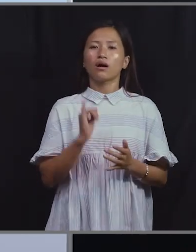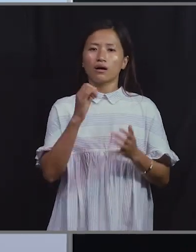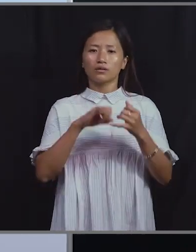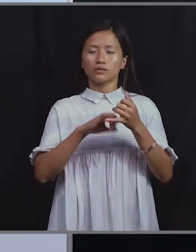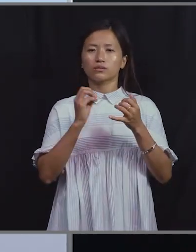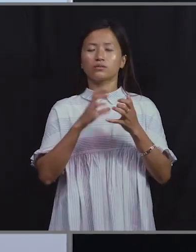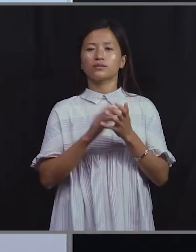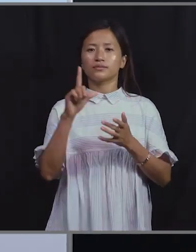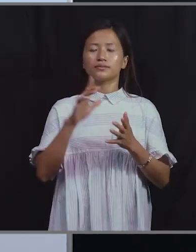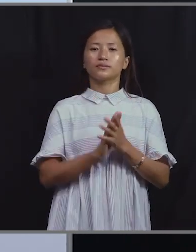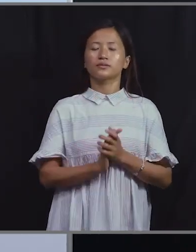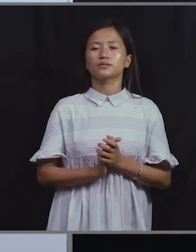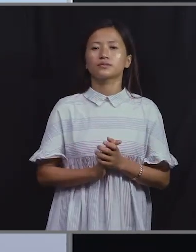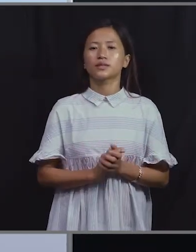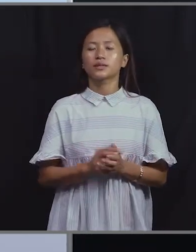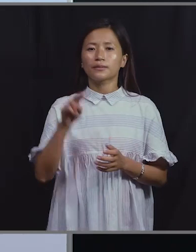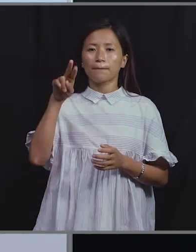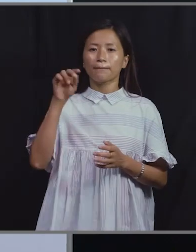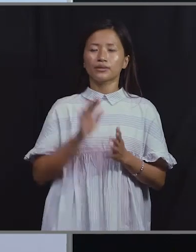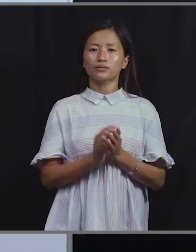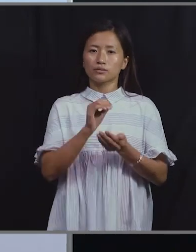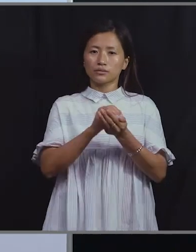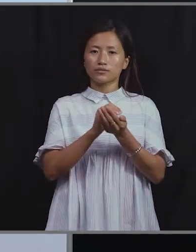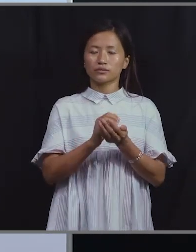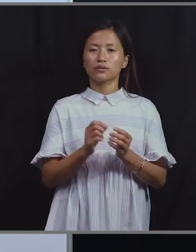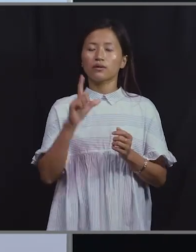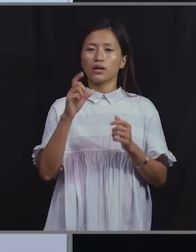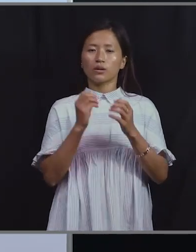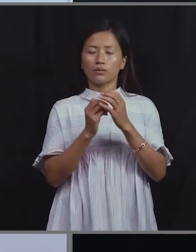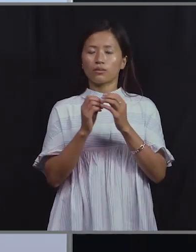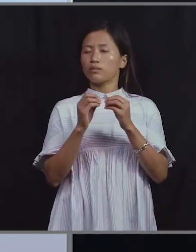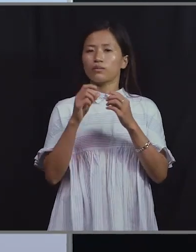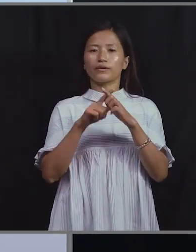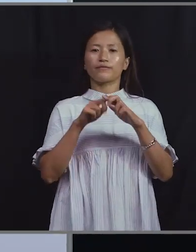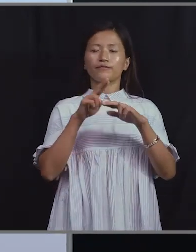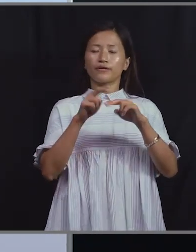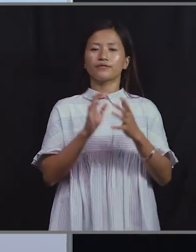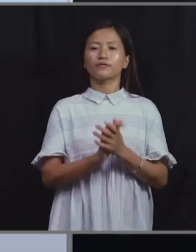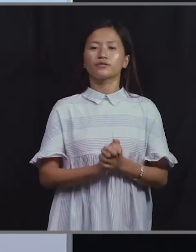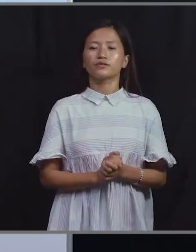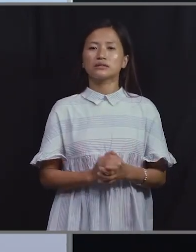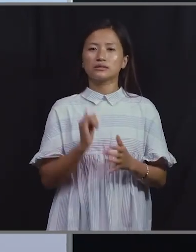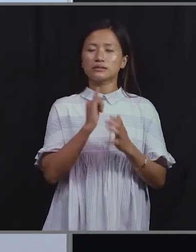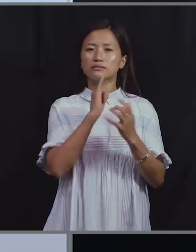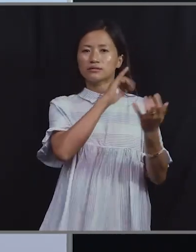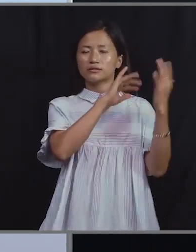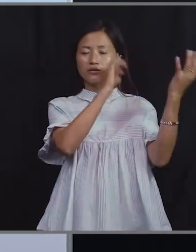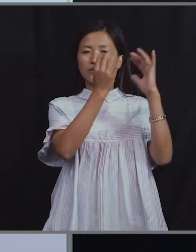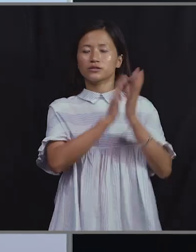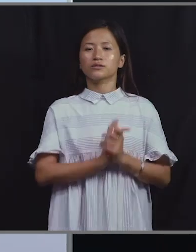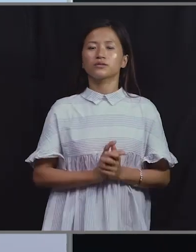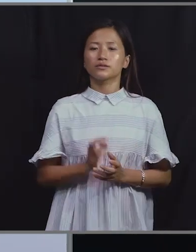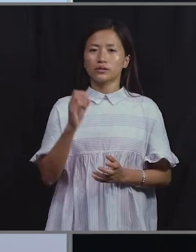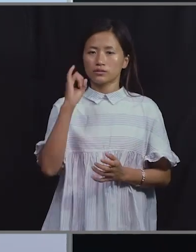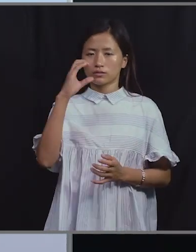isolationism. This word isolationism means to keep aloof, all right? And when we use this in international politics, it means